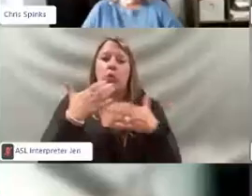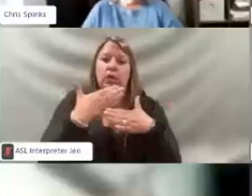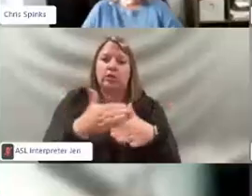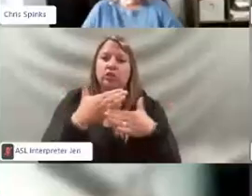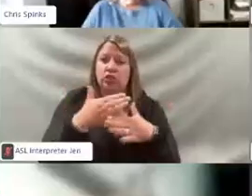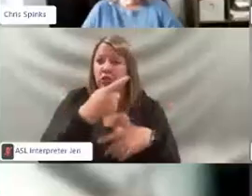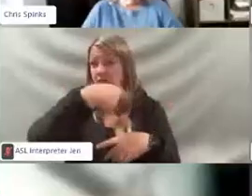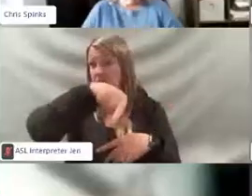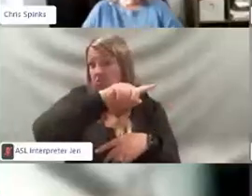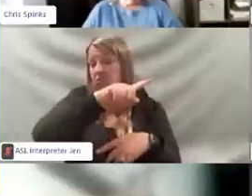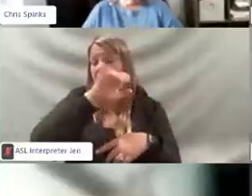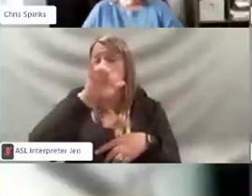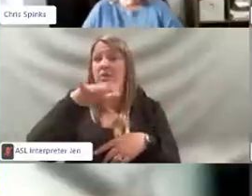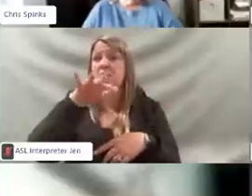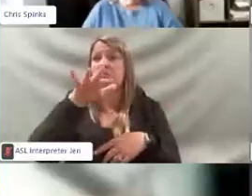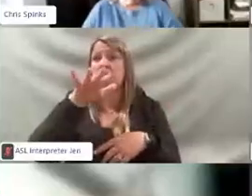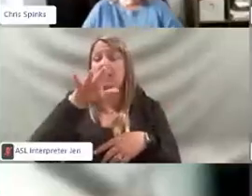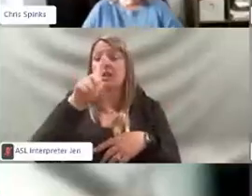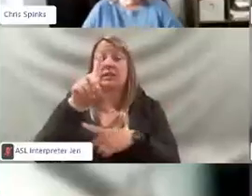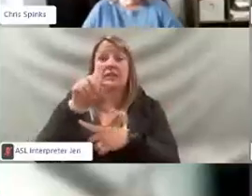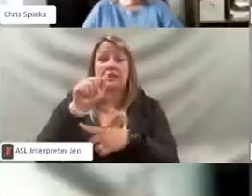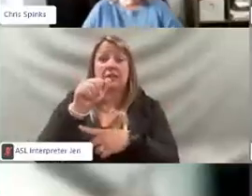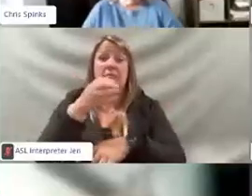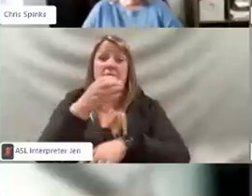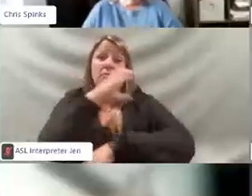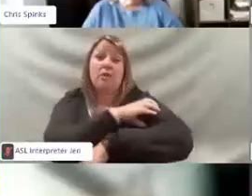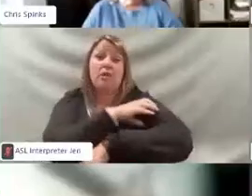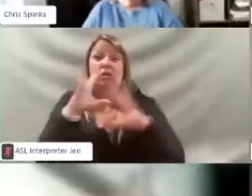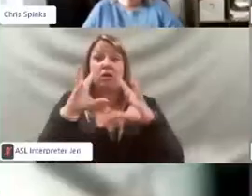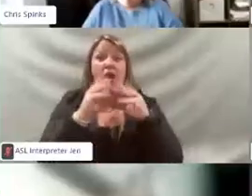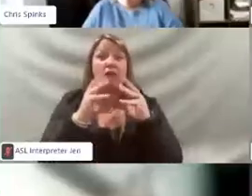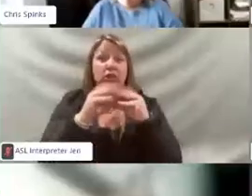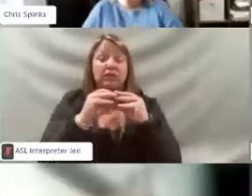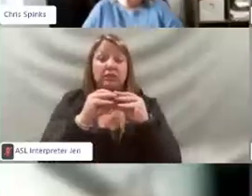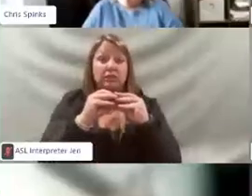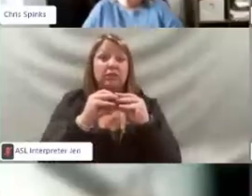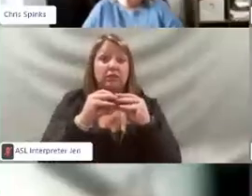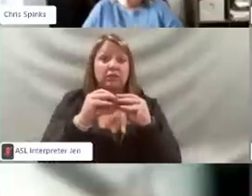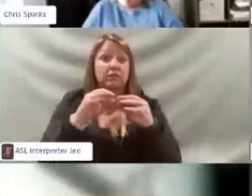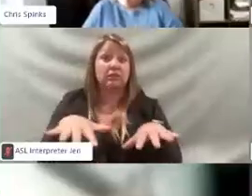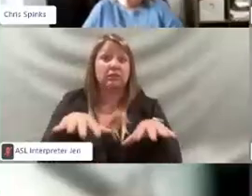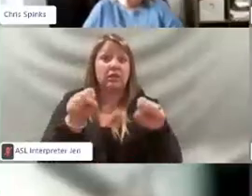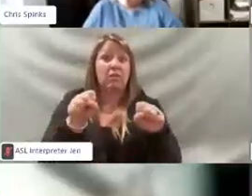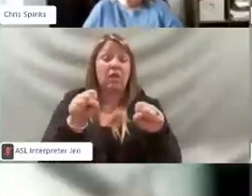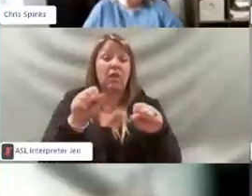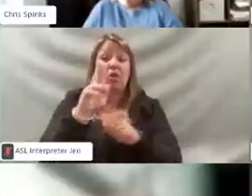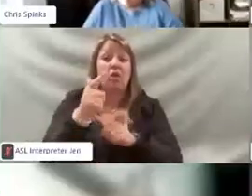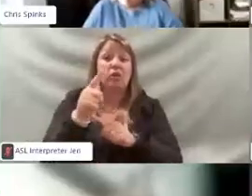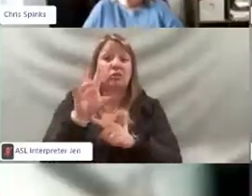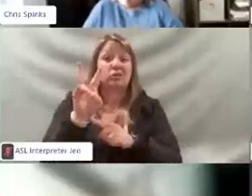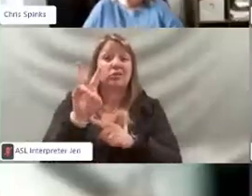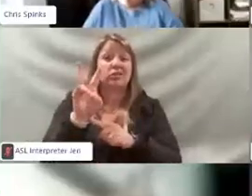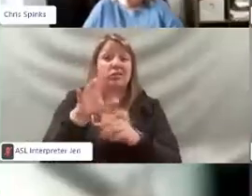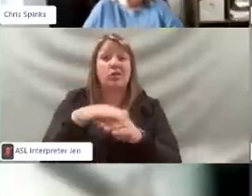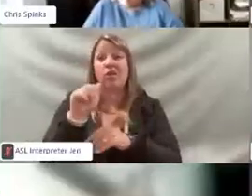with everybody that the Disability Empowerment Unconference took place August 27th to